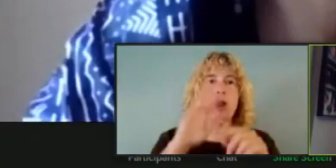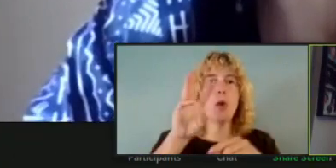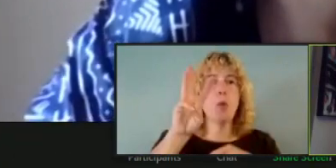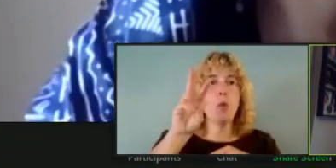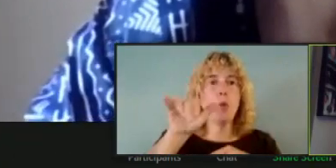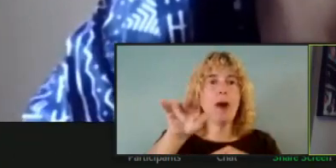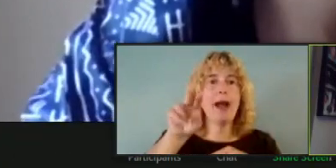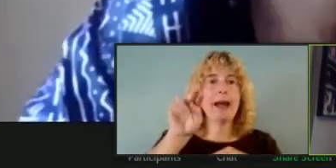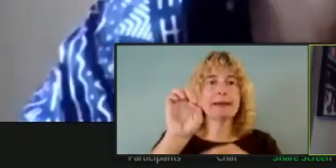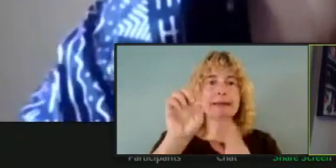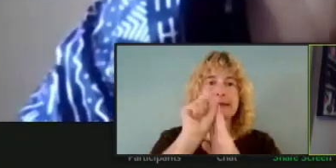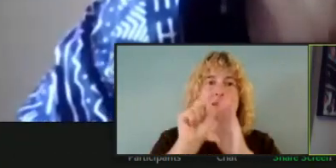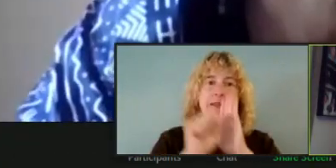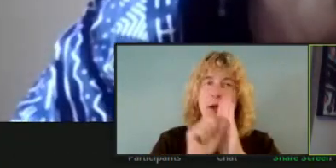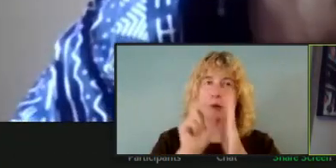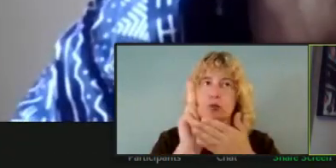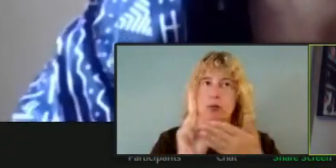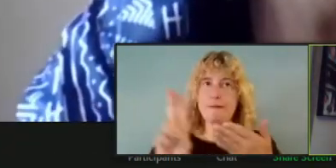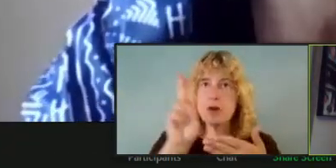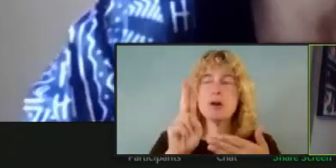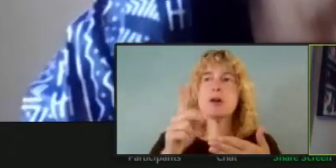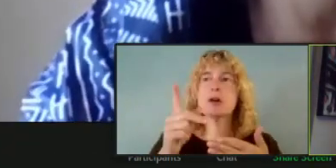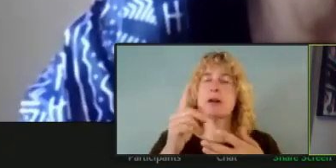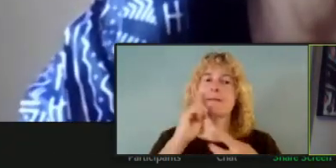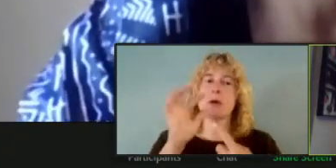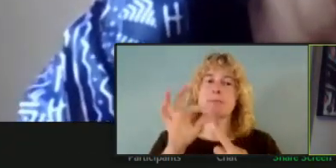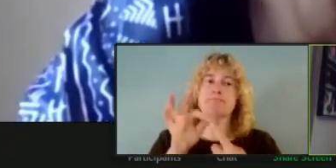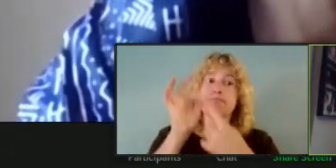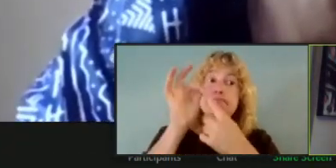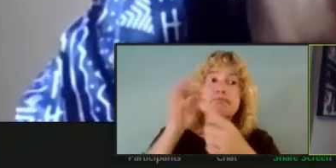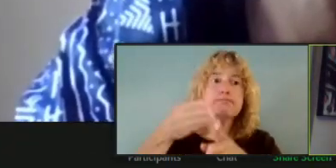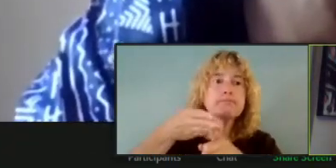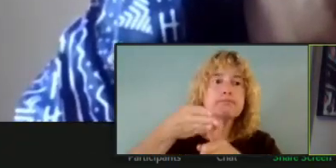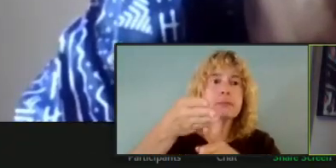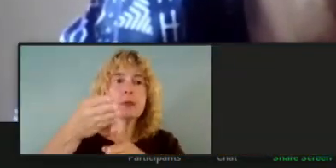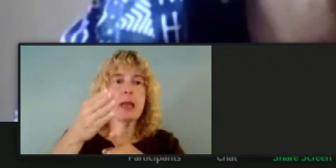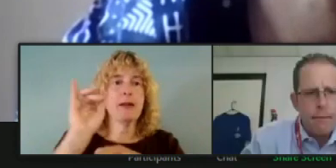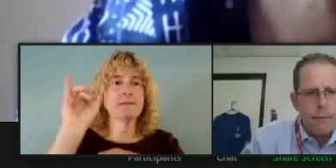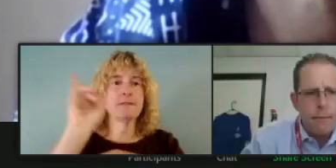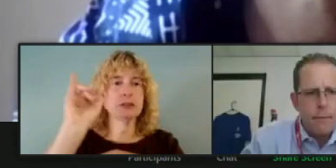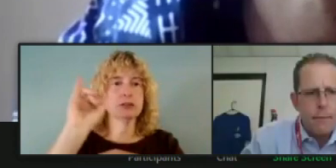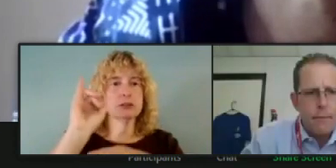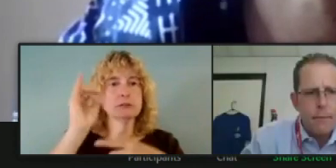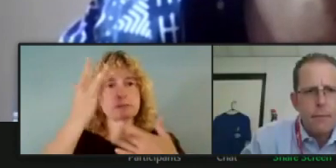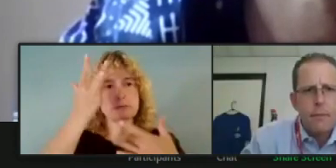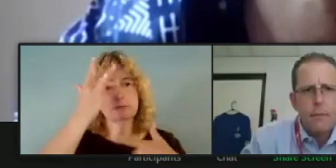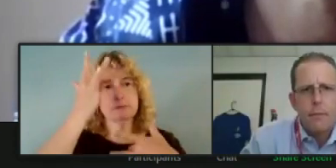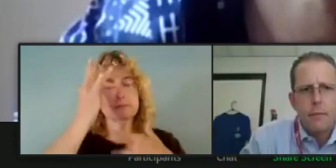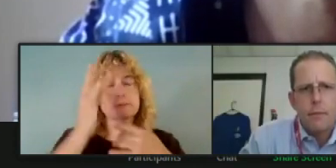infectious disease specialist. Dr. McGrath, welcome.